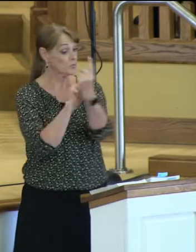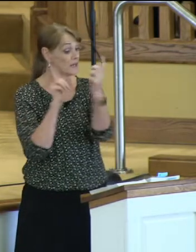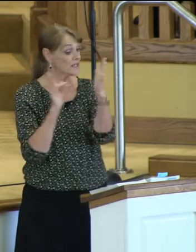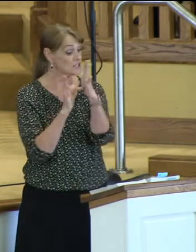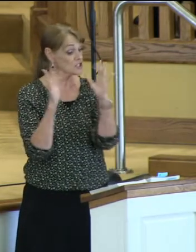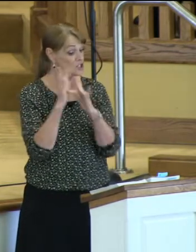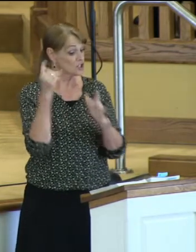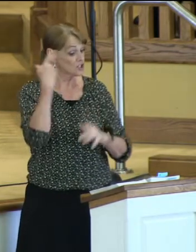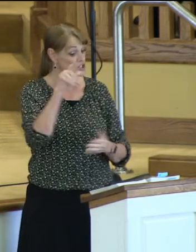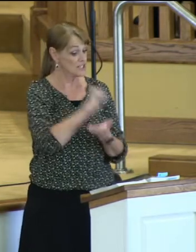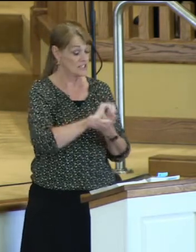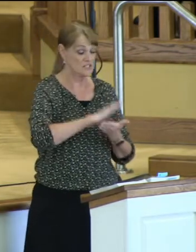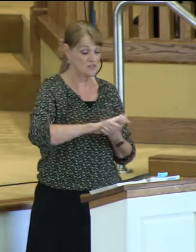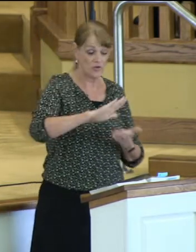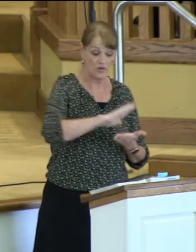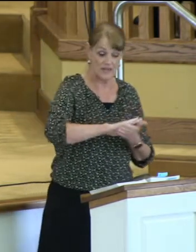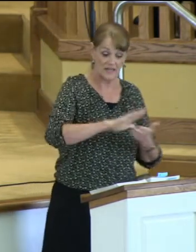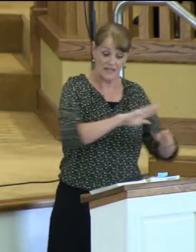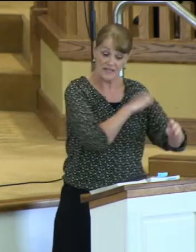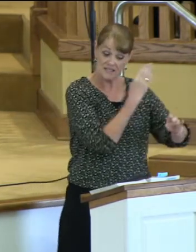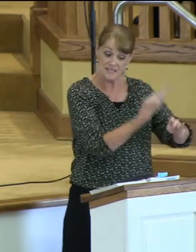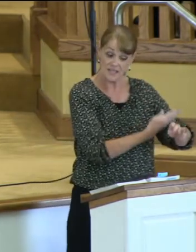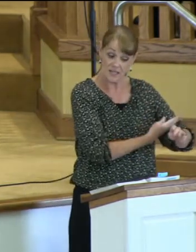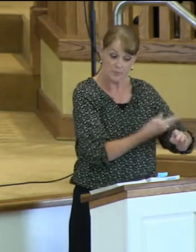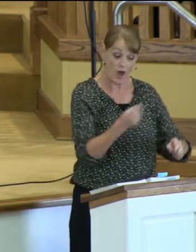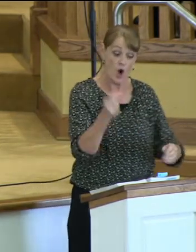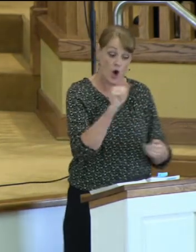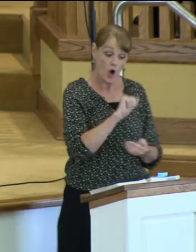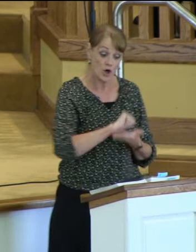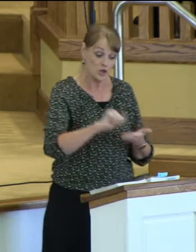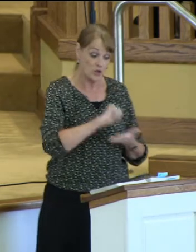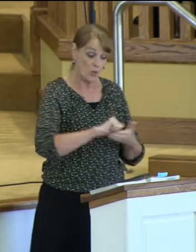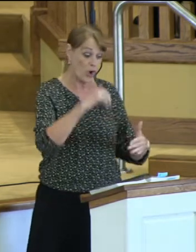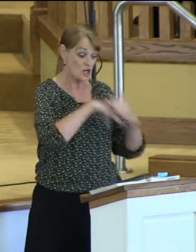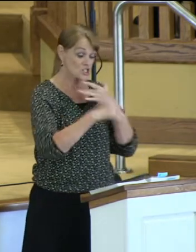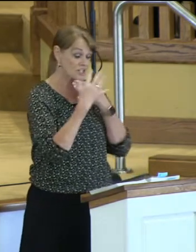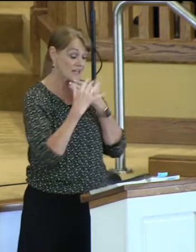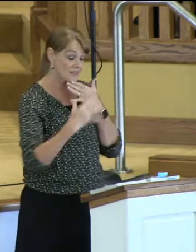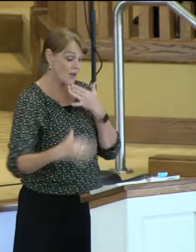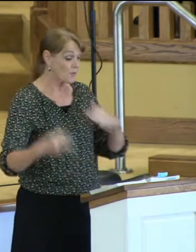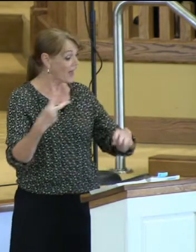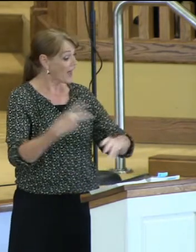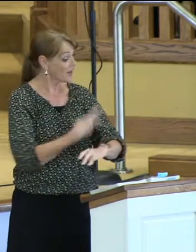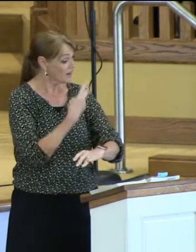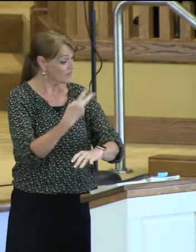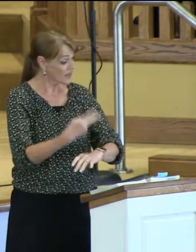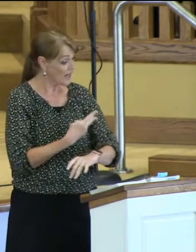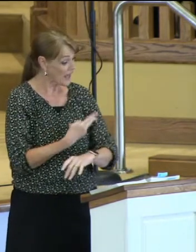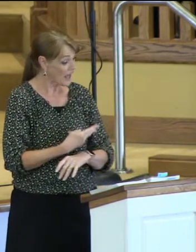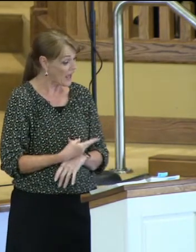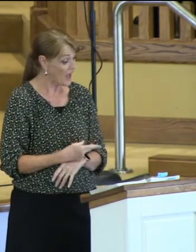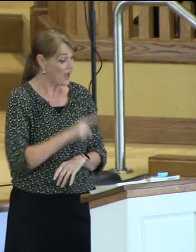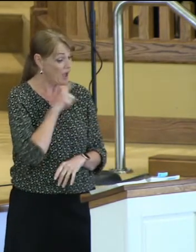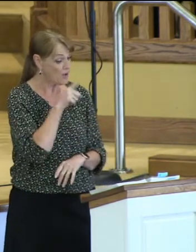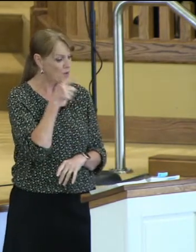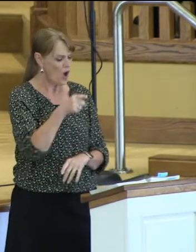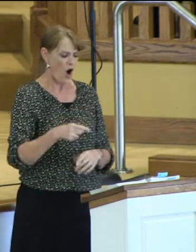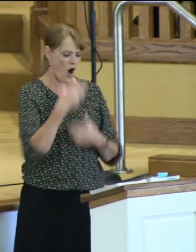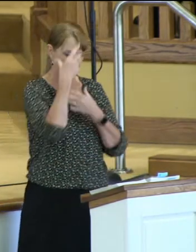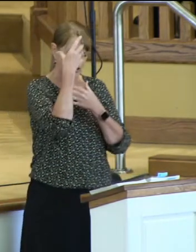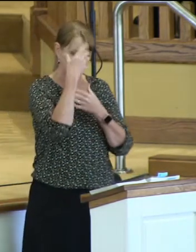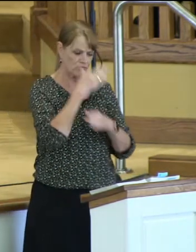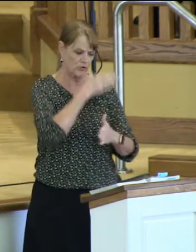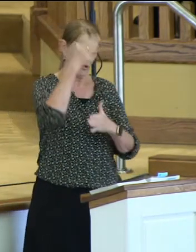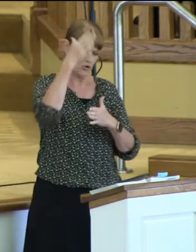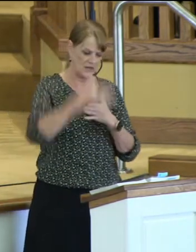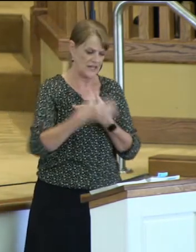Have you been to Jesus for the cleansing power? Are you washed in the blood of the Lamb?